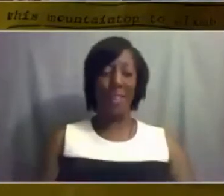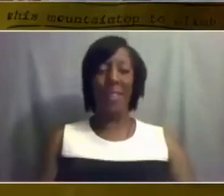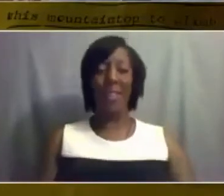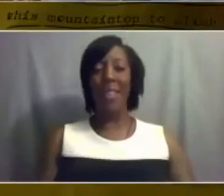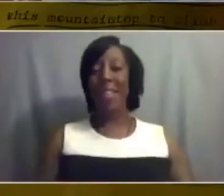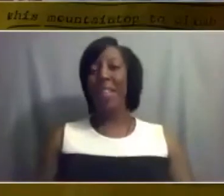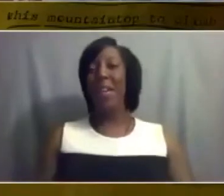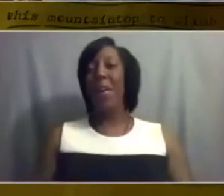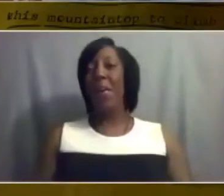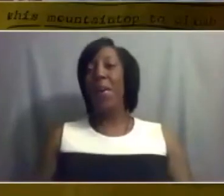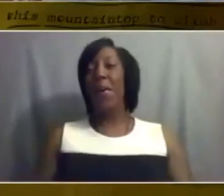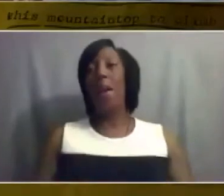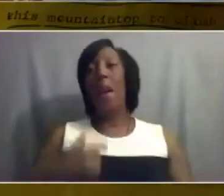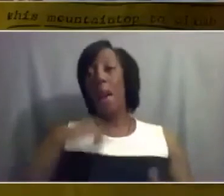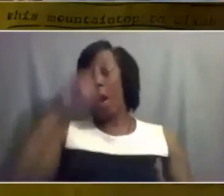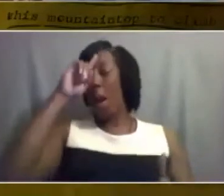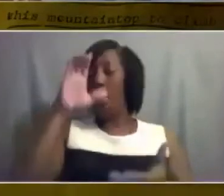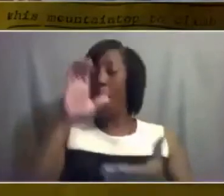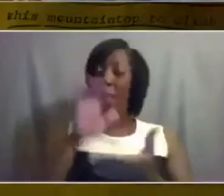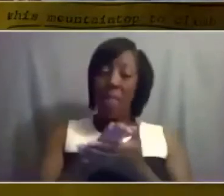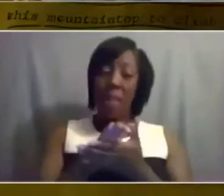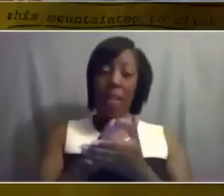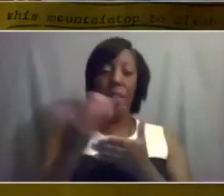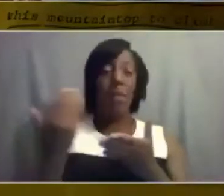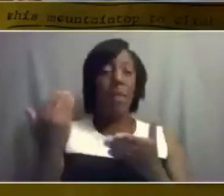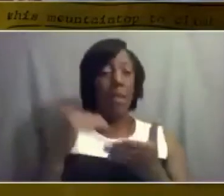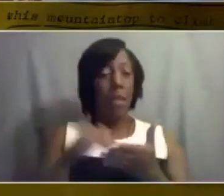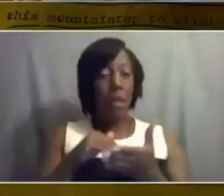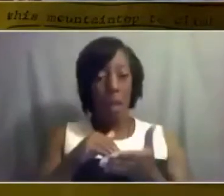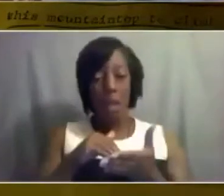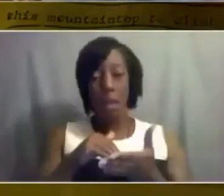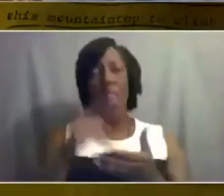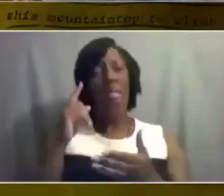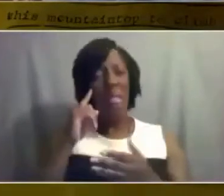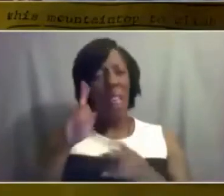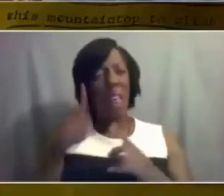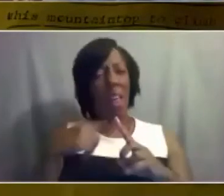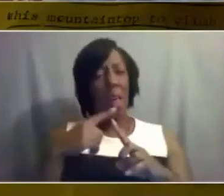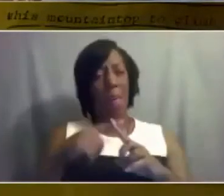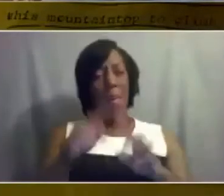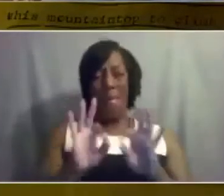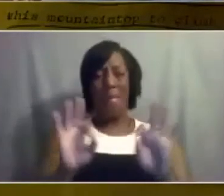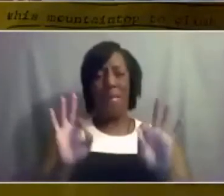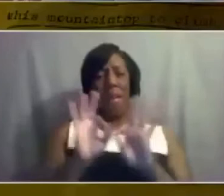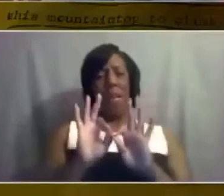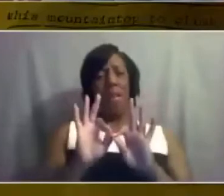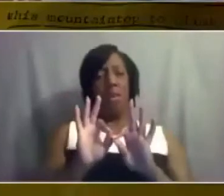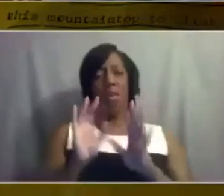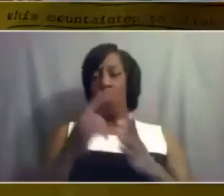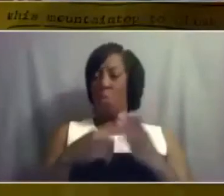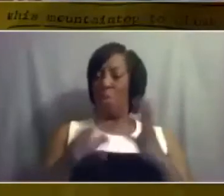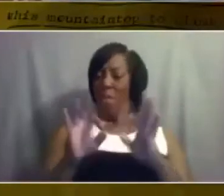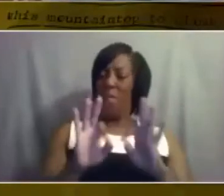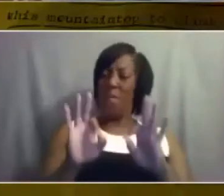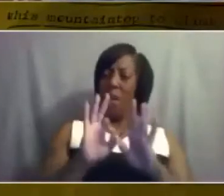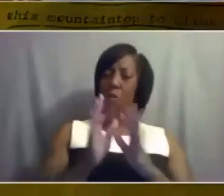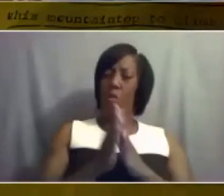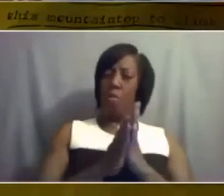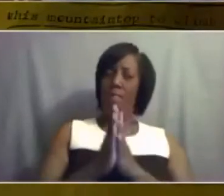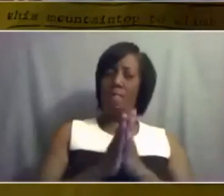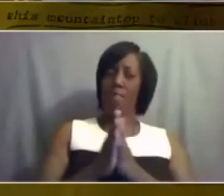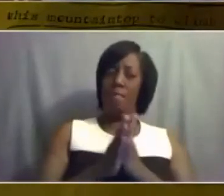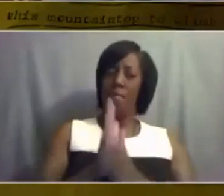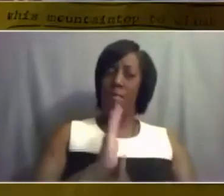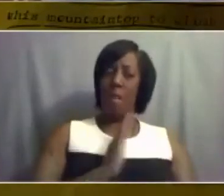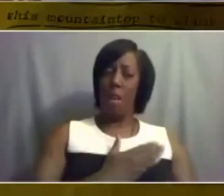that, again, we do have to think about values, what values are driving us. But I think what's lost in that translation